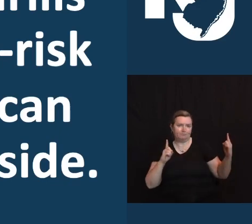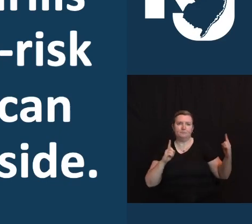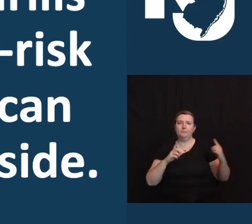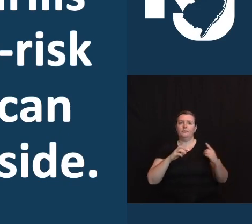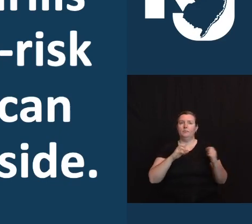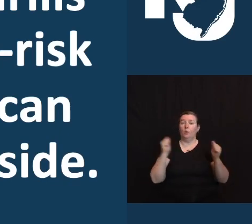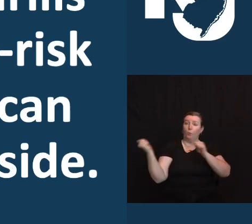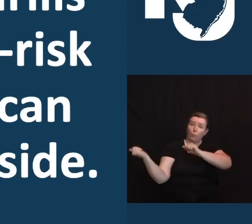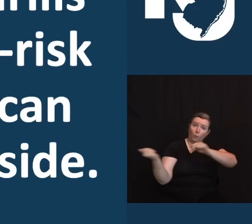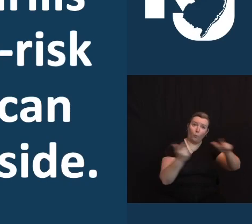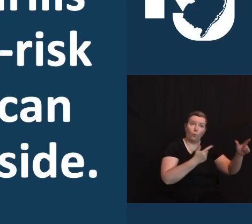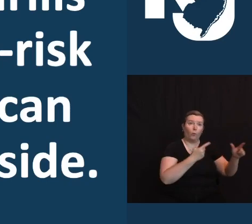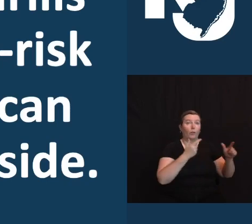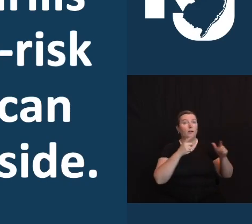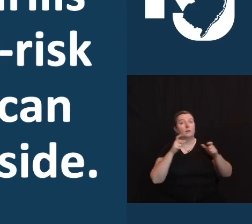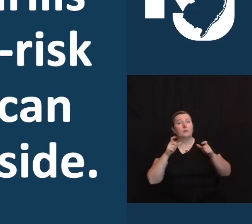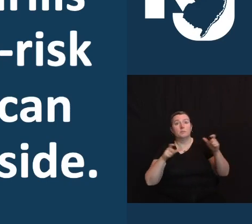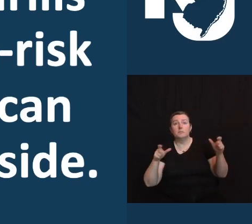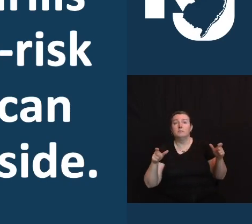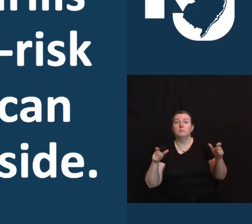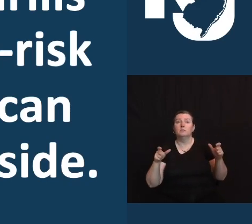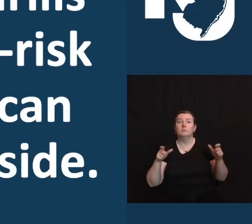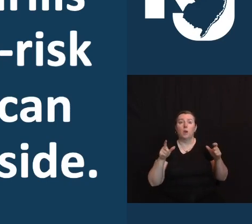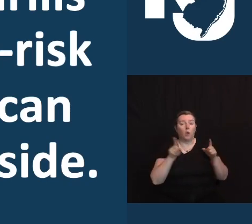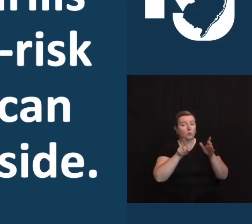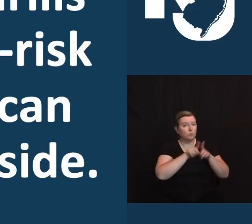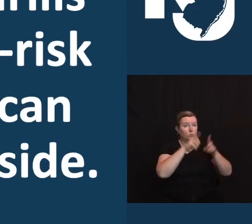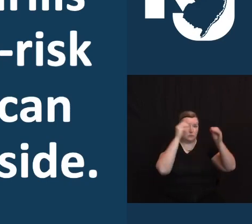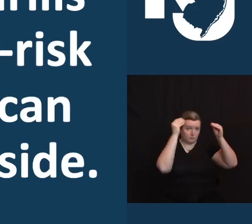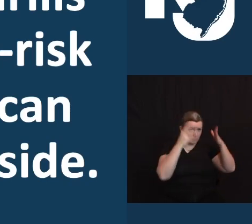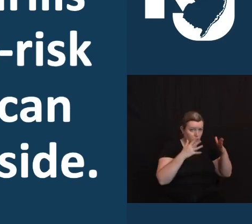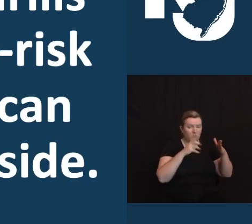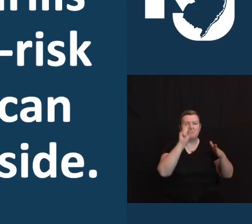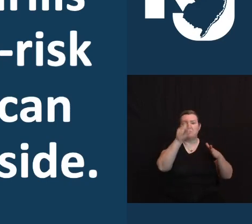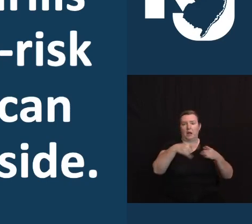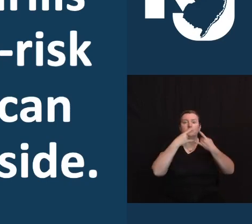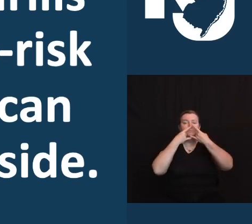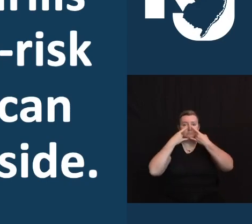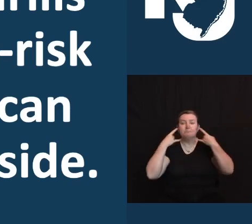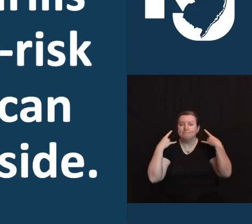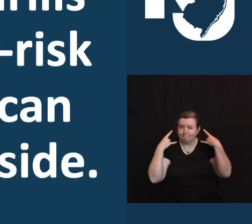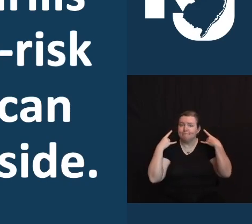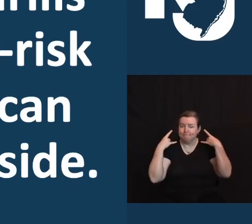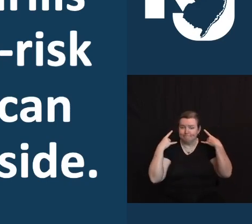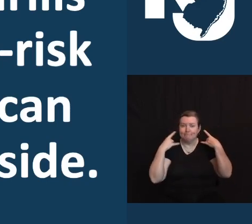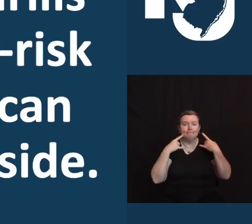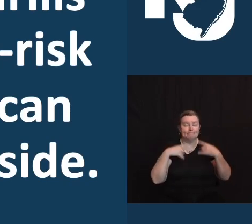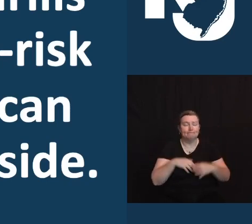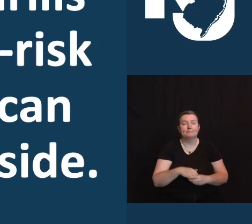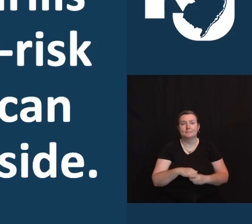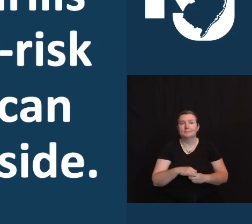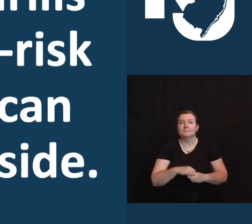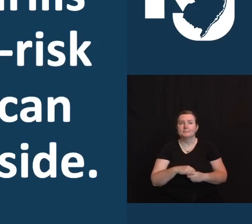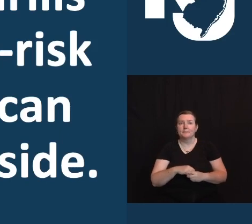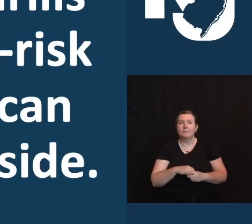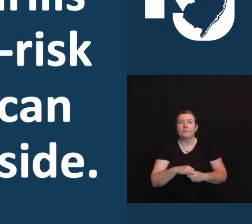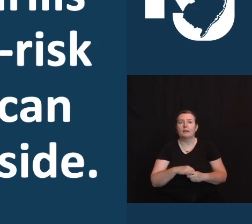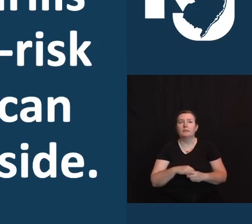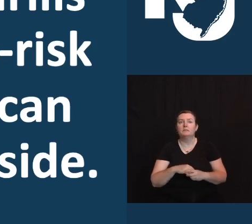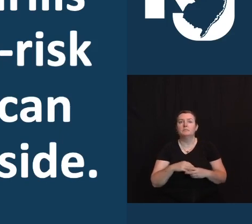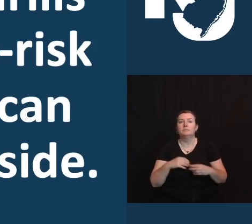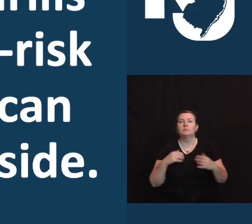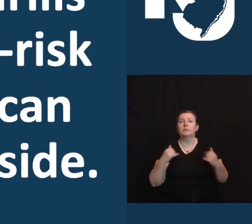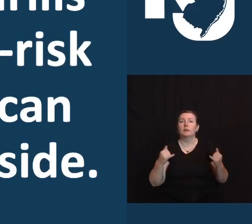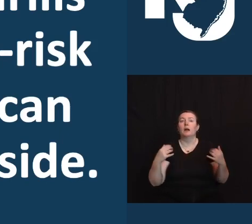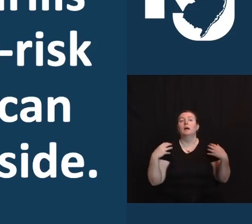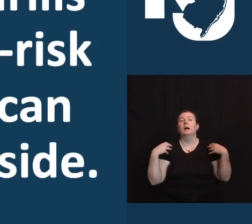participants, including instructors, must be masked. Facilities that are licensed health clubs can only